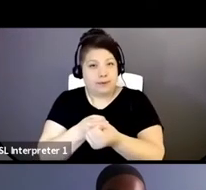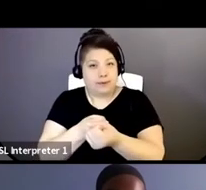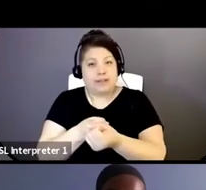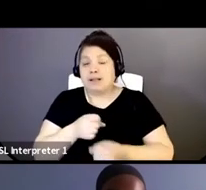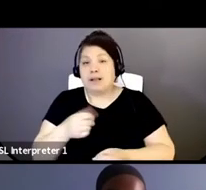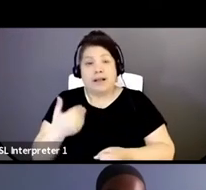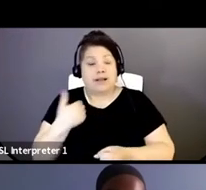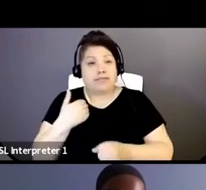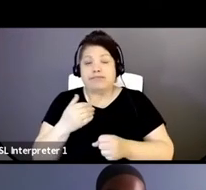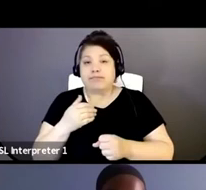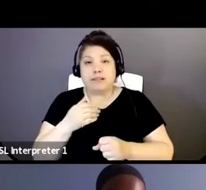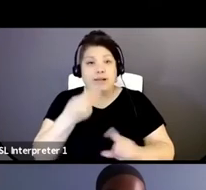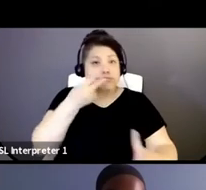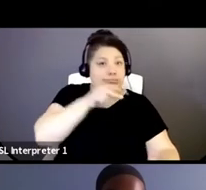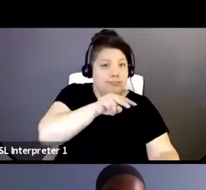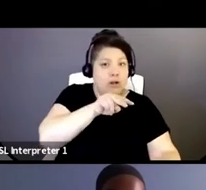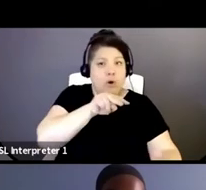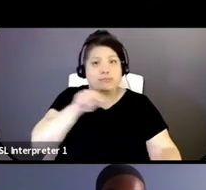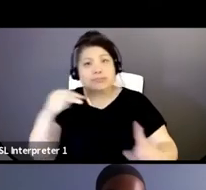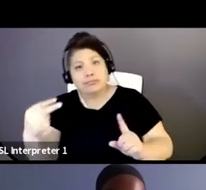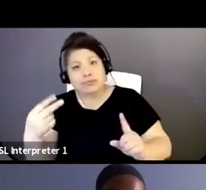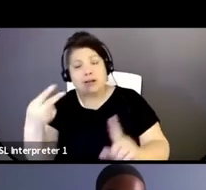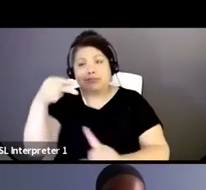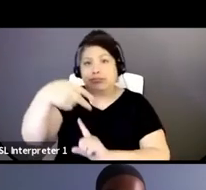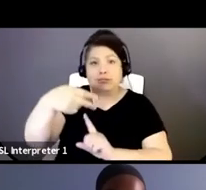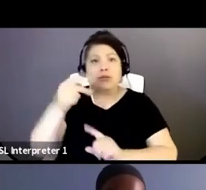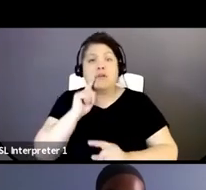bunch of different levels interacting with each other.